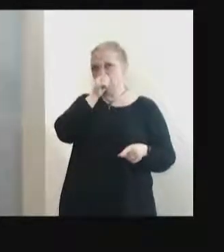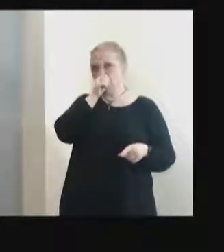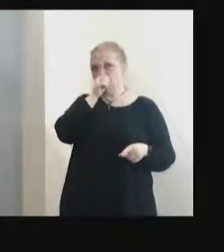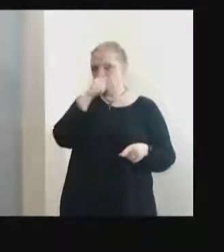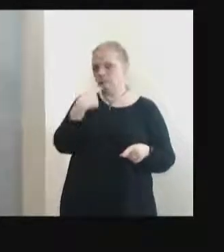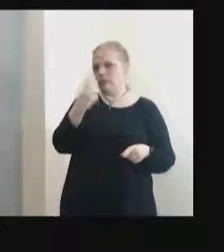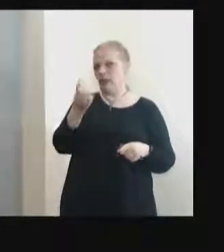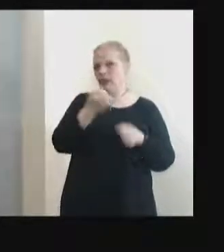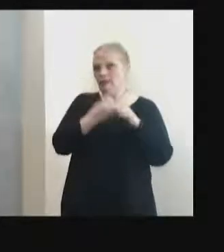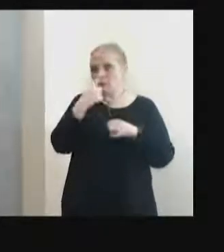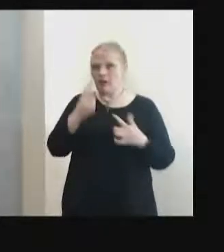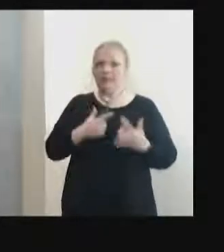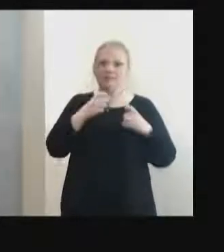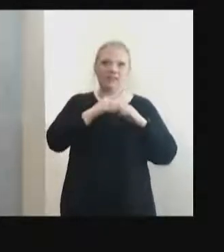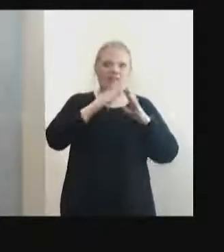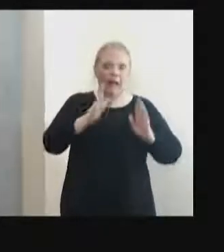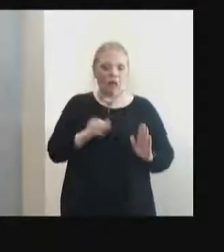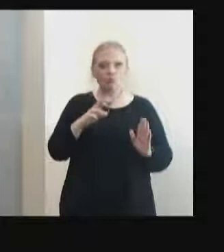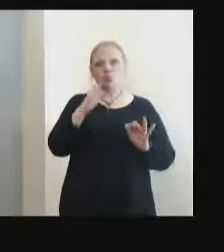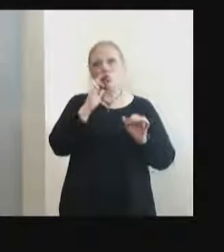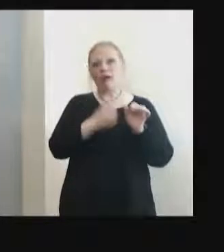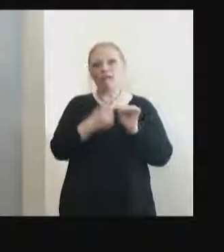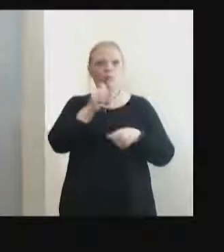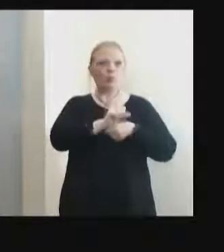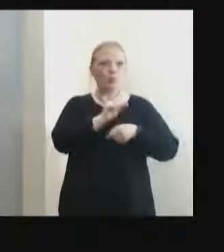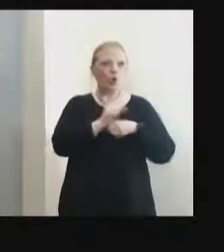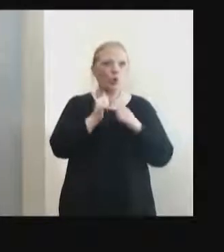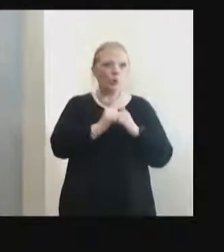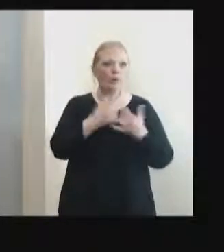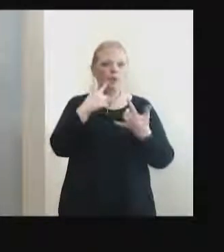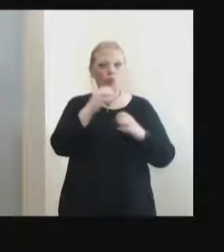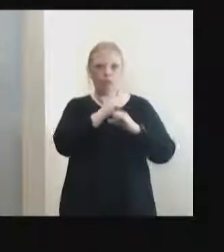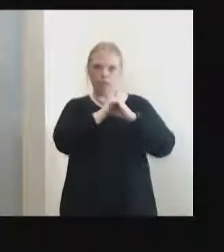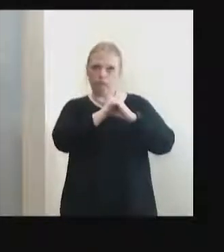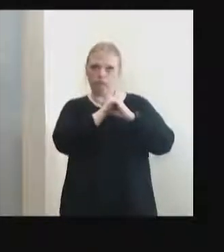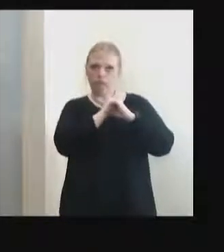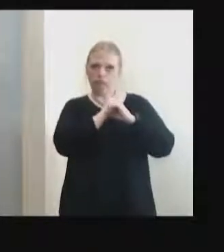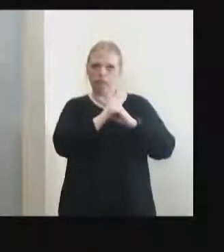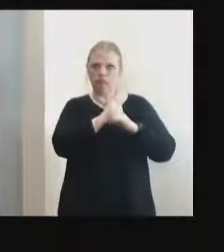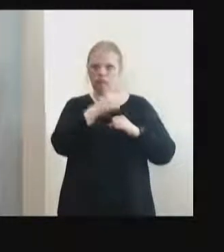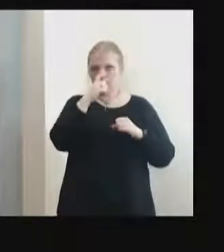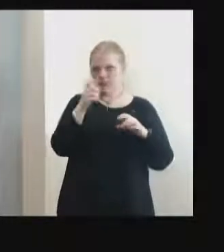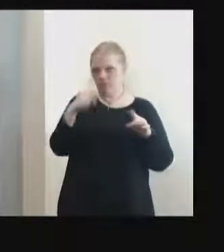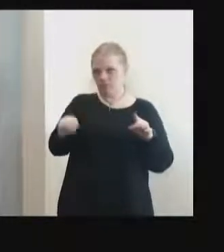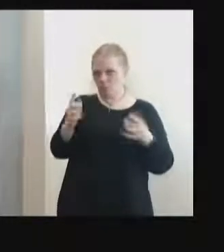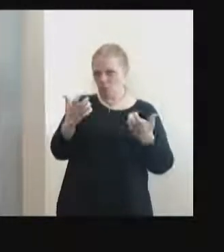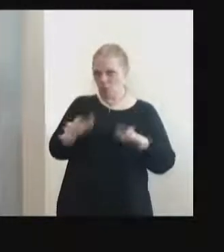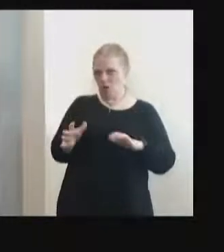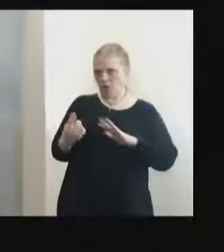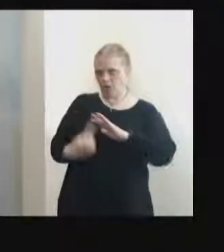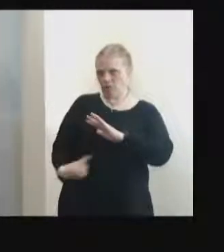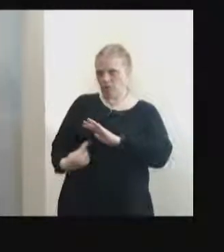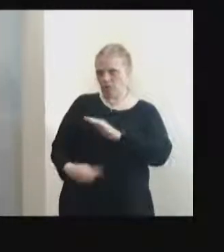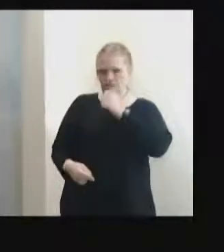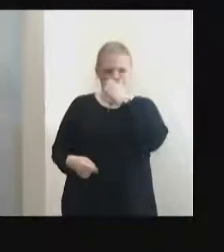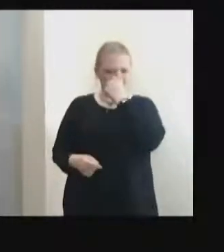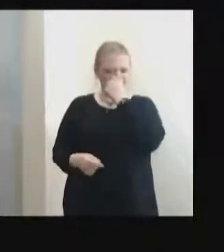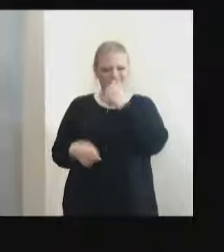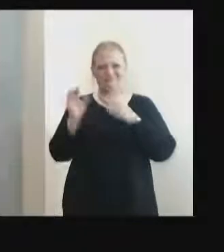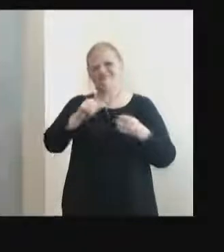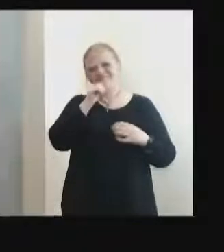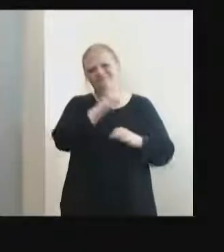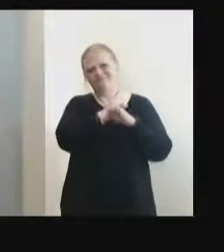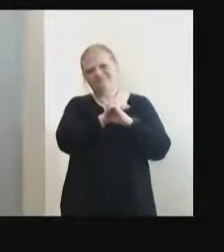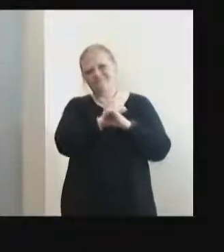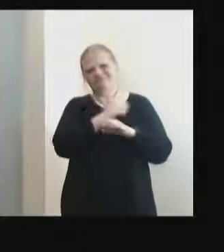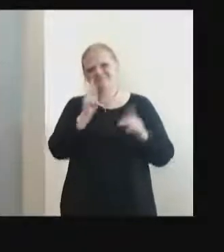that lives in the house or, everybody that they work with to try to protect them against quarantine. That's not necessarily protecting people because